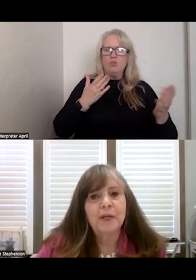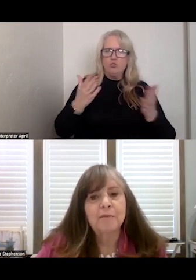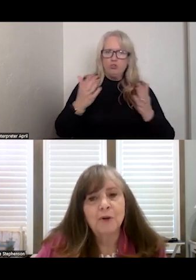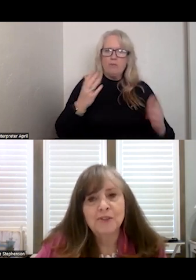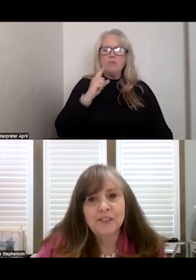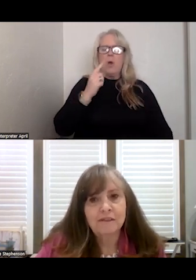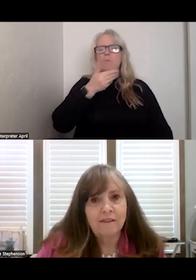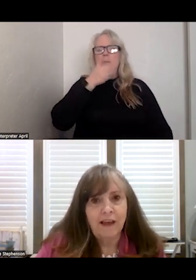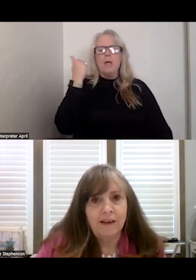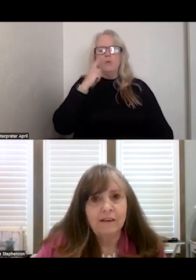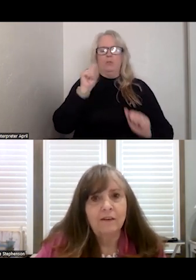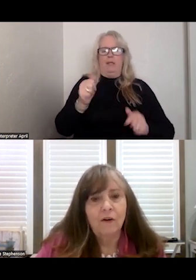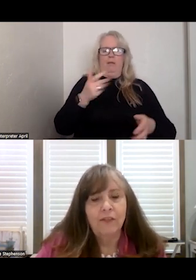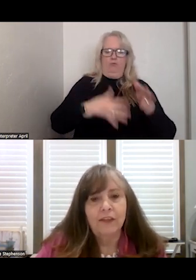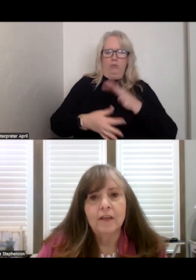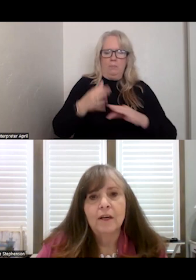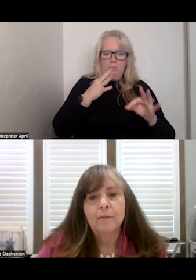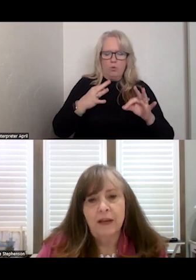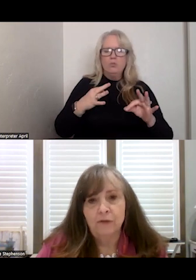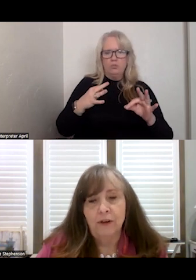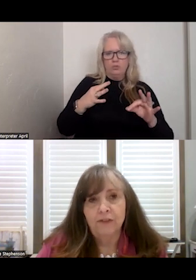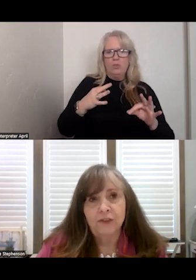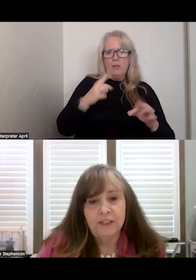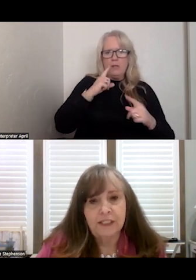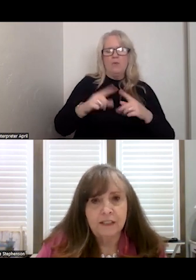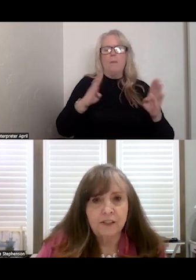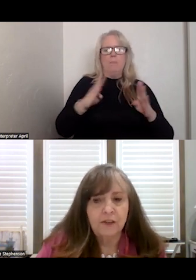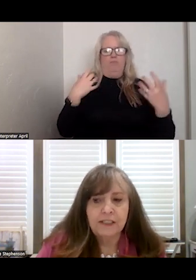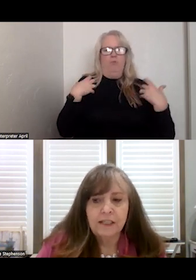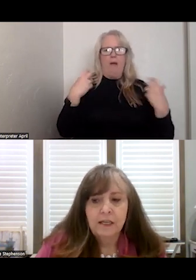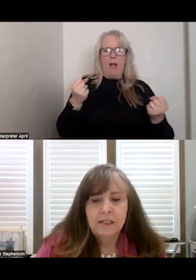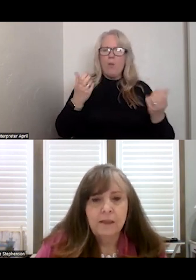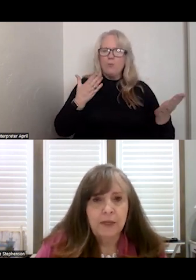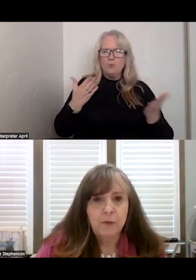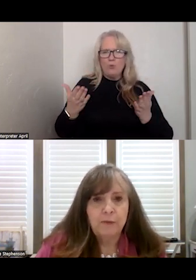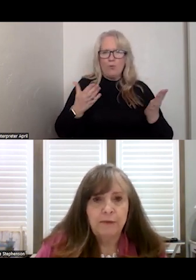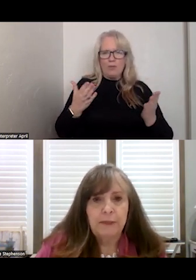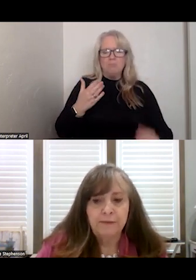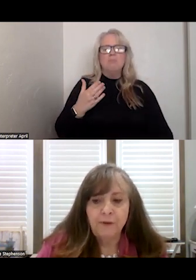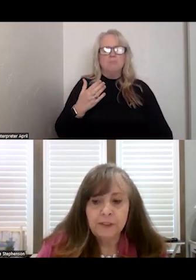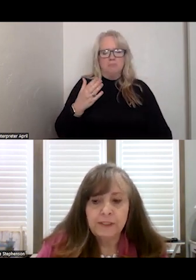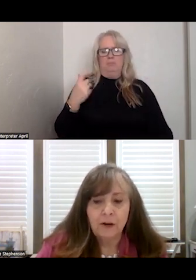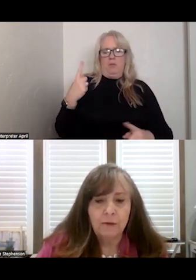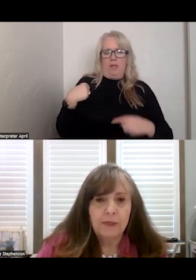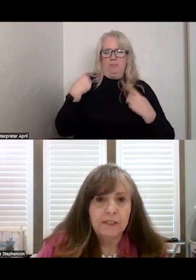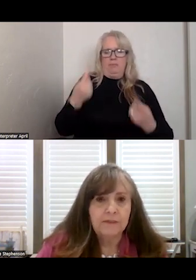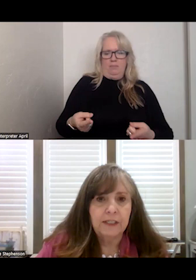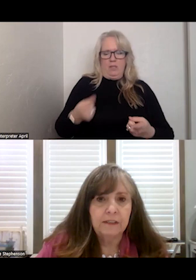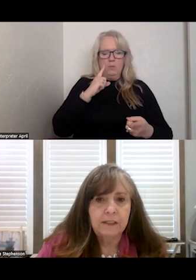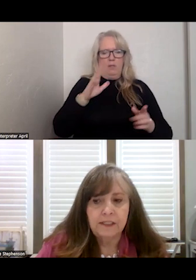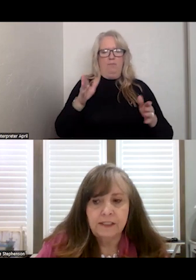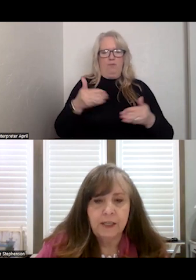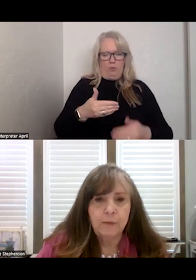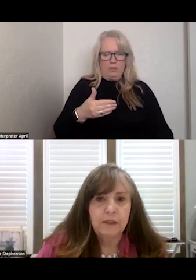better reimbursed than are the behavioral health services. And so that's something we've been focusing on because of